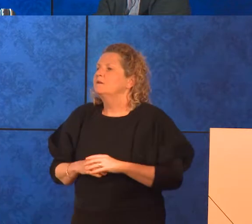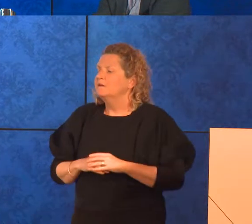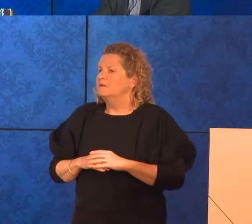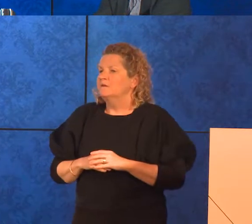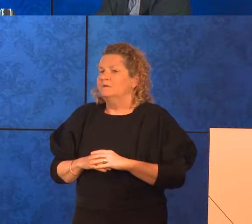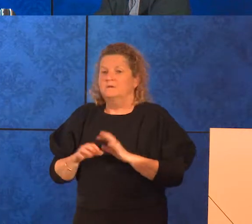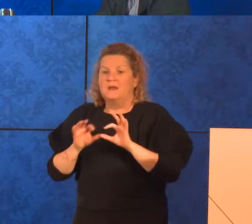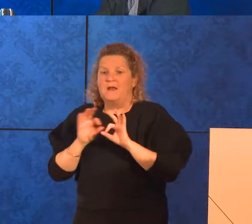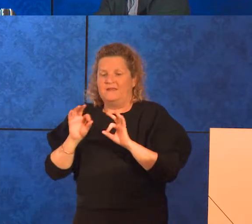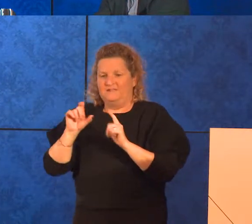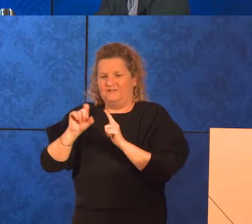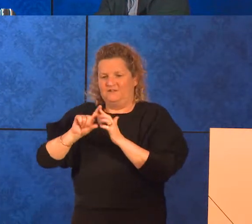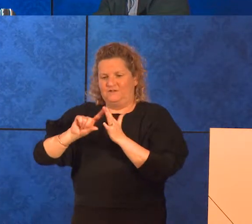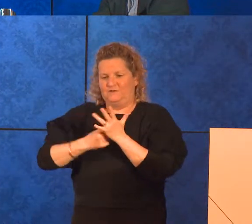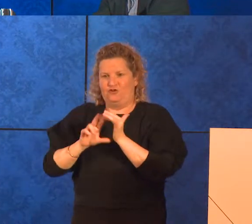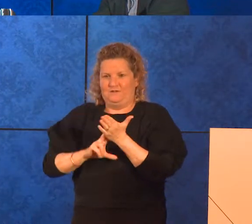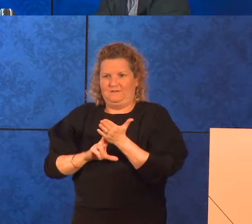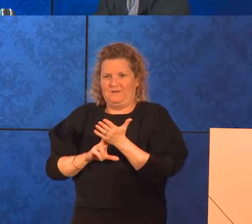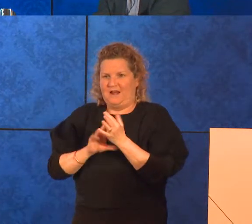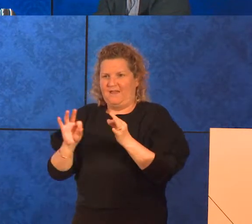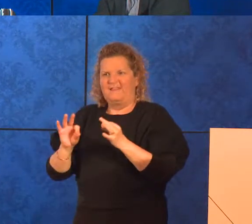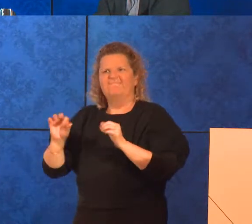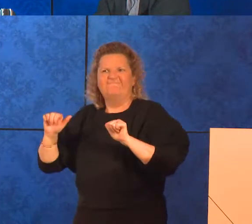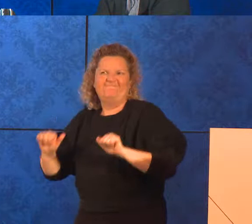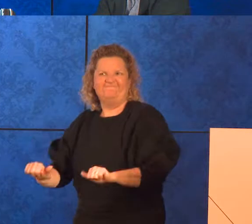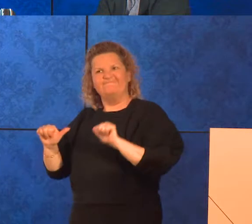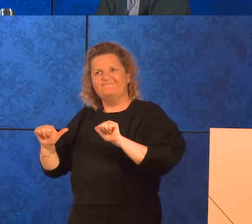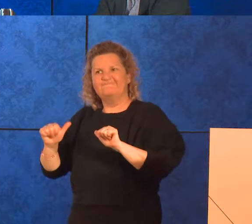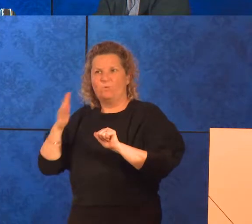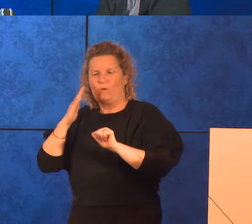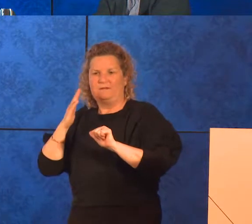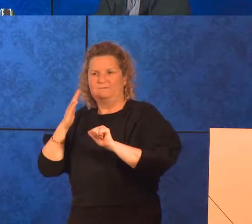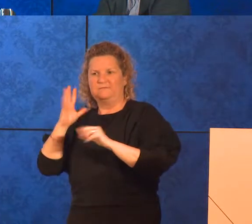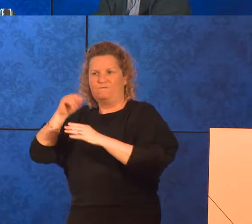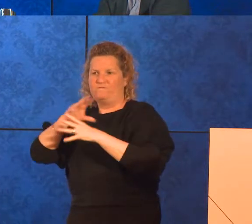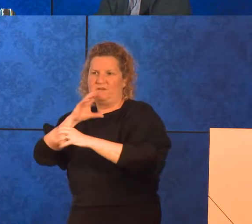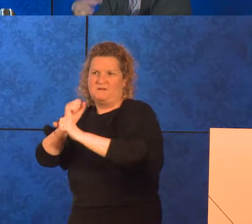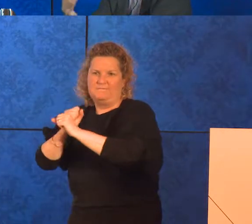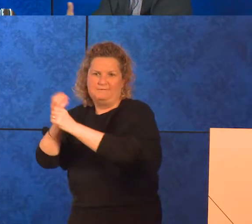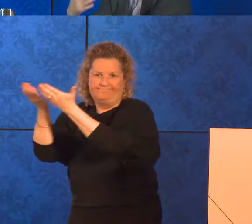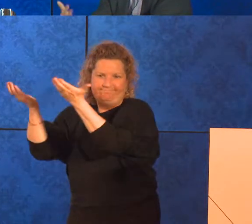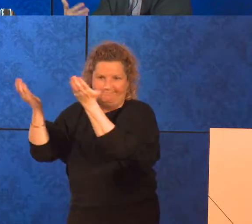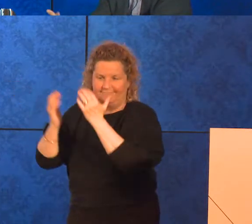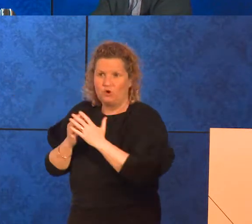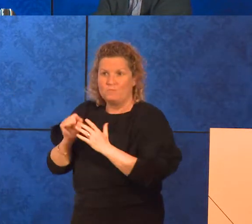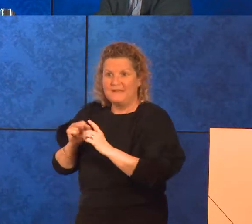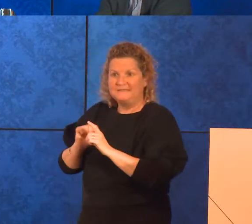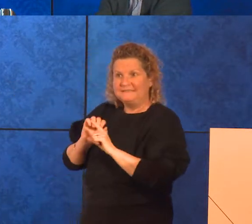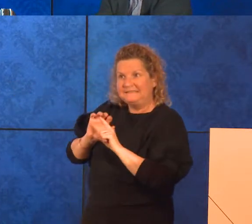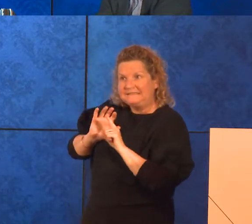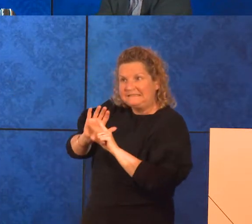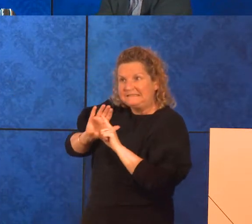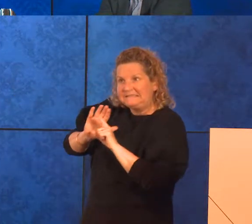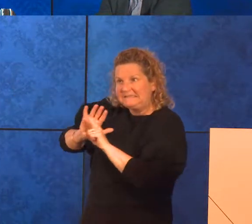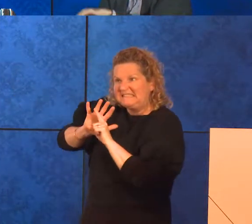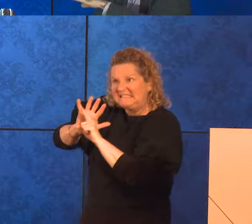nothing's certain, nothing's assured when it comes to politics. And you have to continue to put the pressure to ensure recommendations